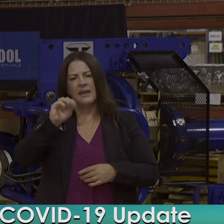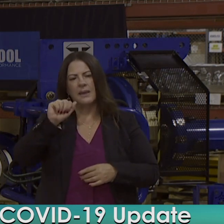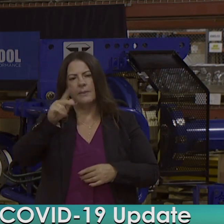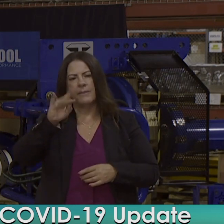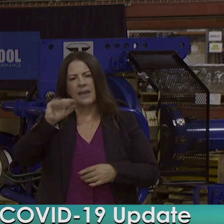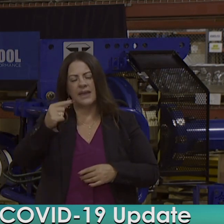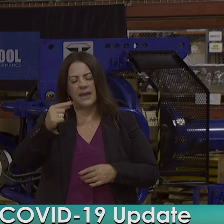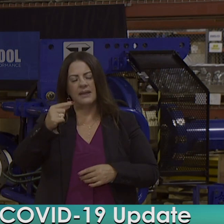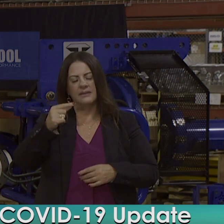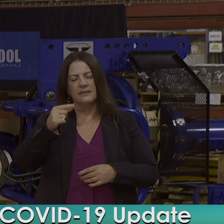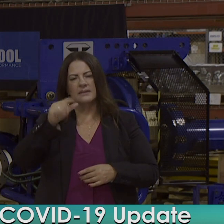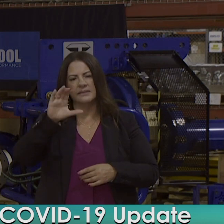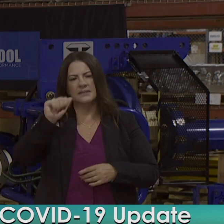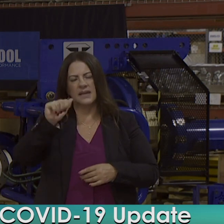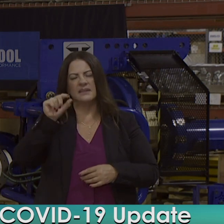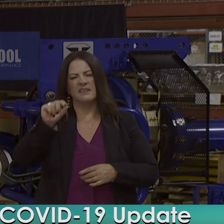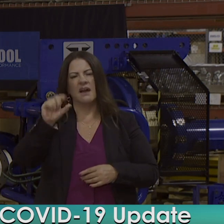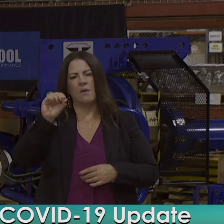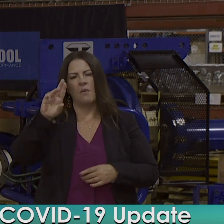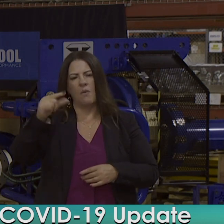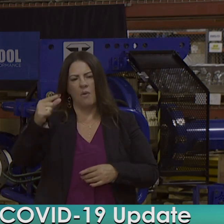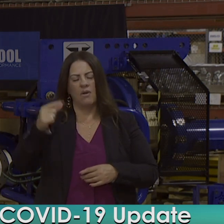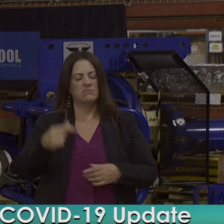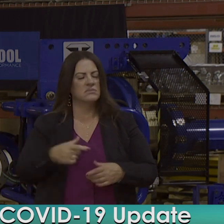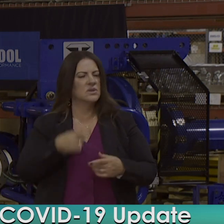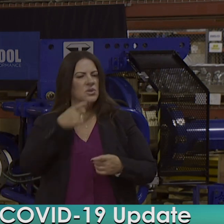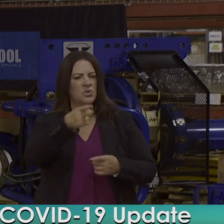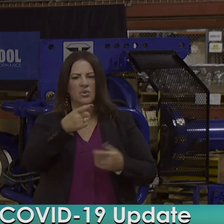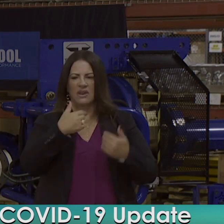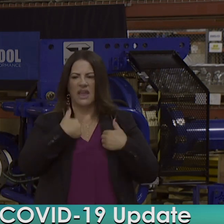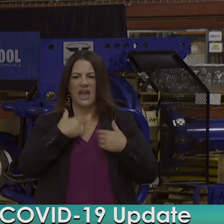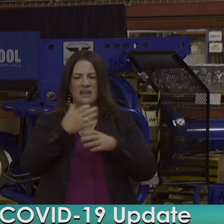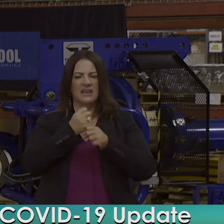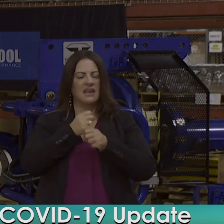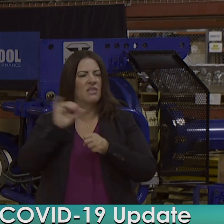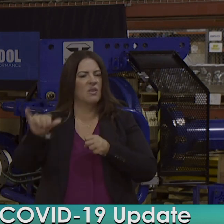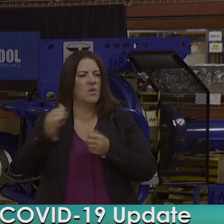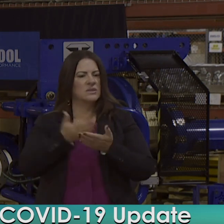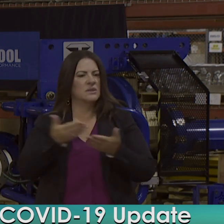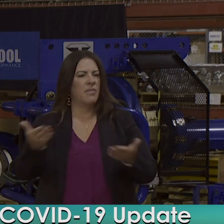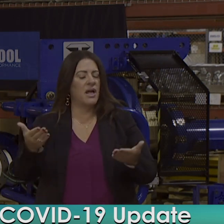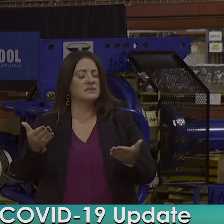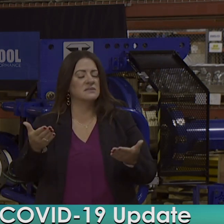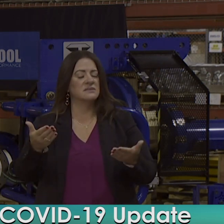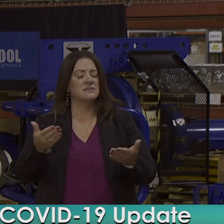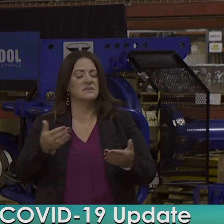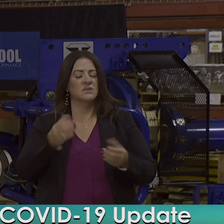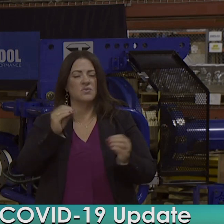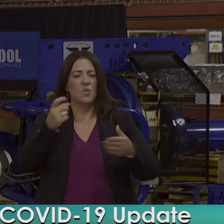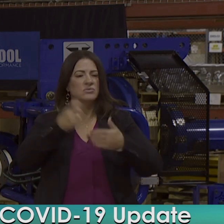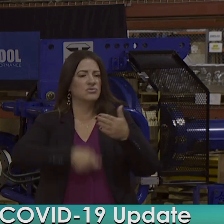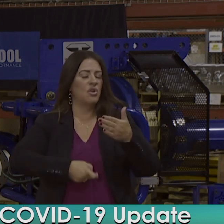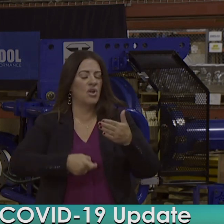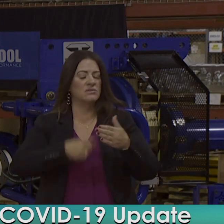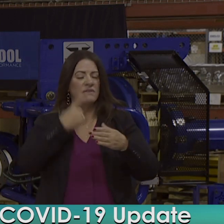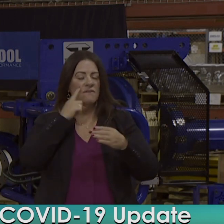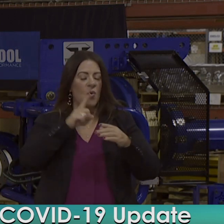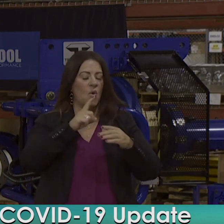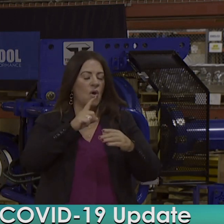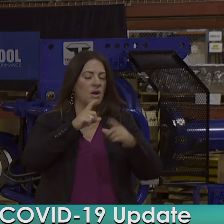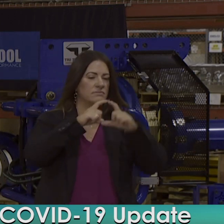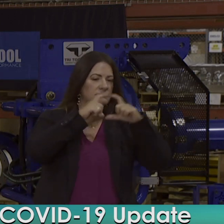safelymakingca.org, avail themselves, as they say, as supplies last, to the free PPE, face coverings